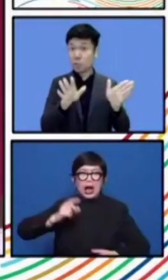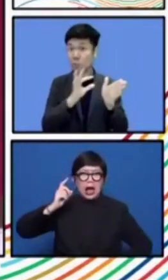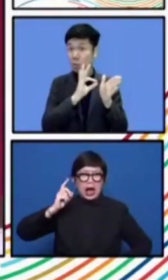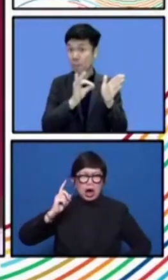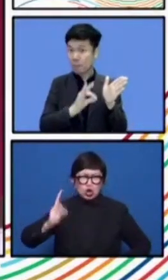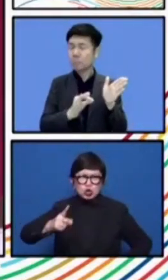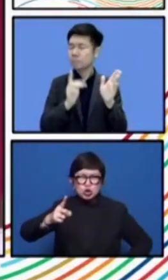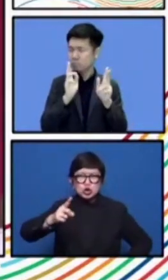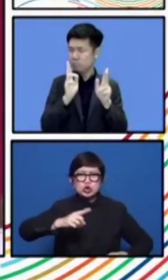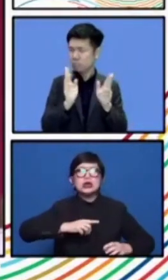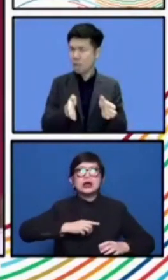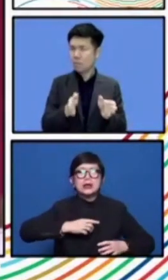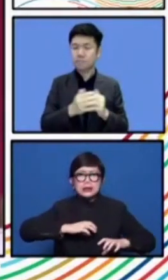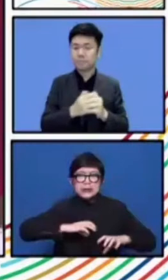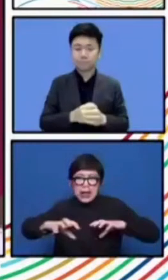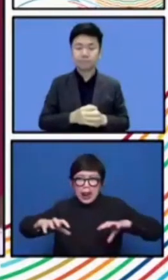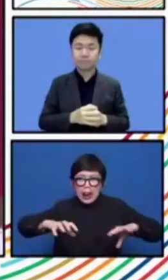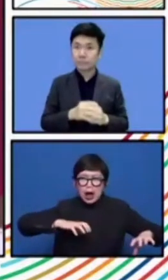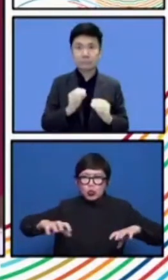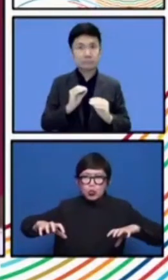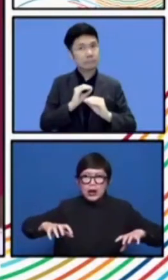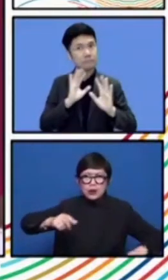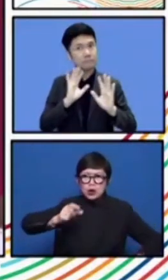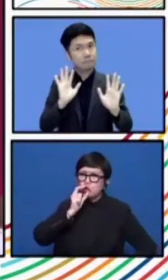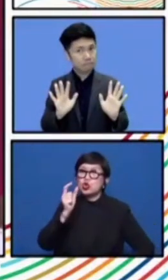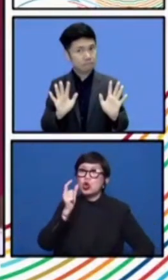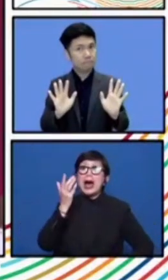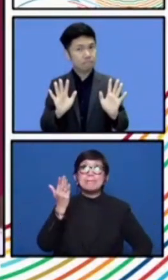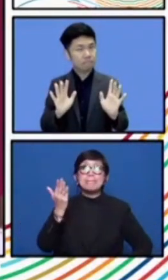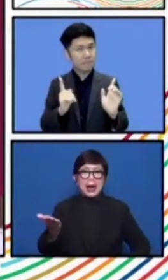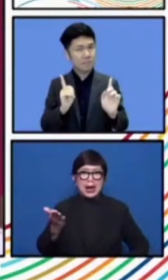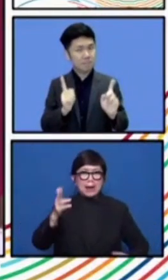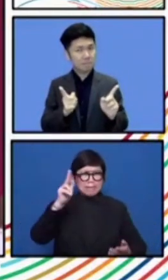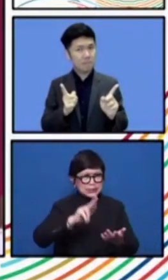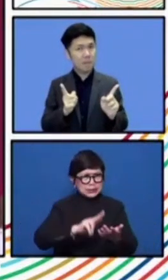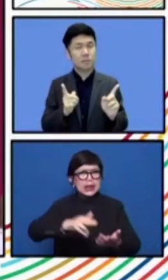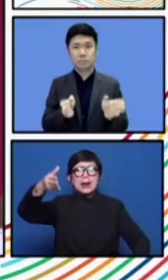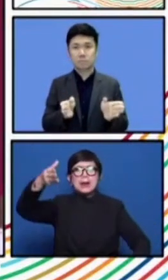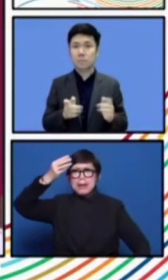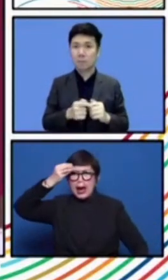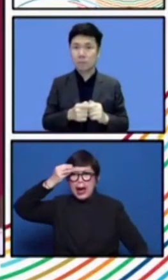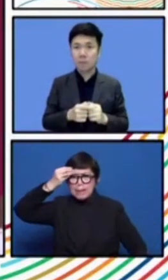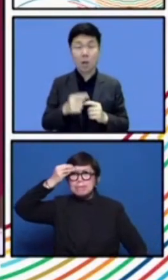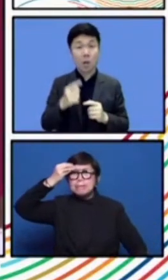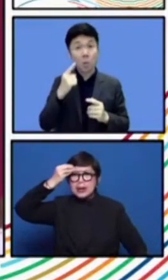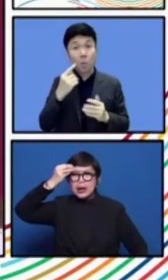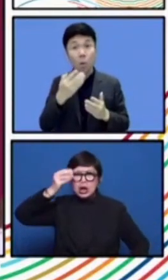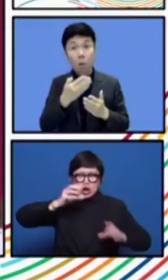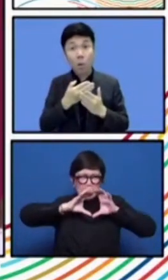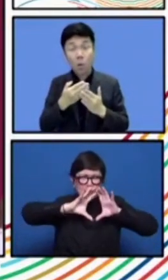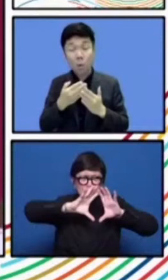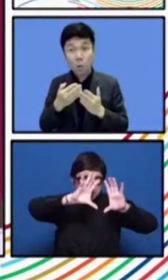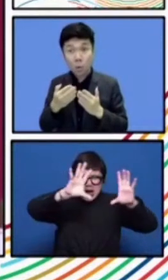to have a clear-cut understand student understanding in order to implement the